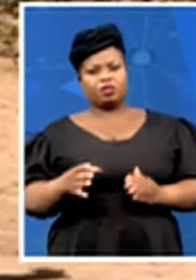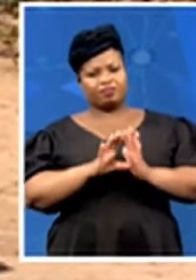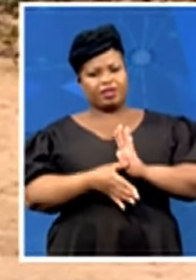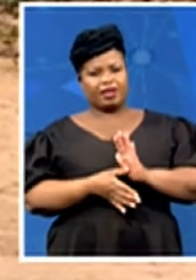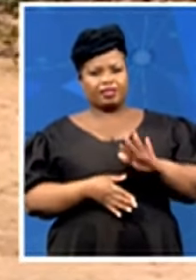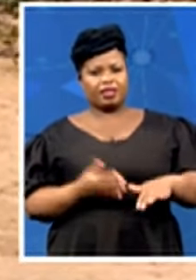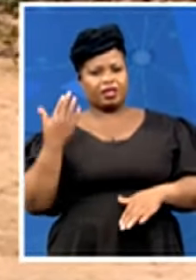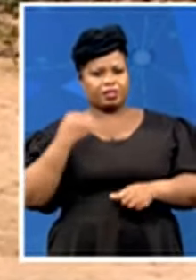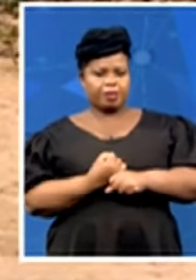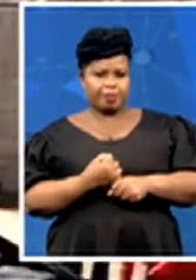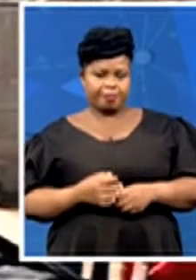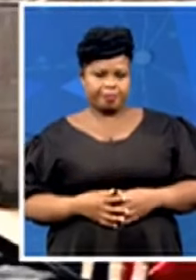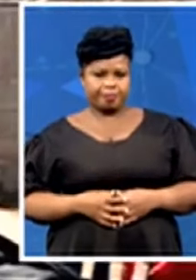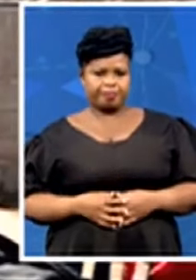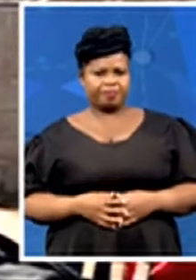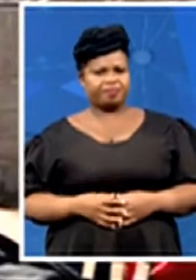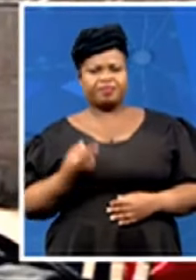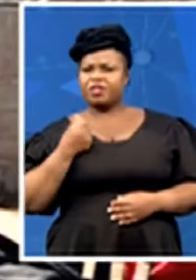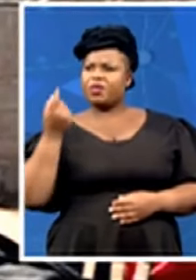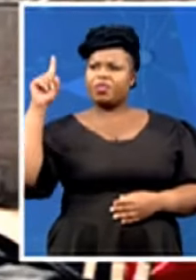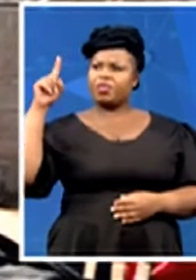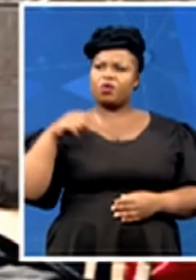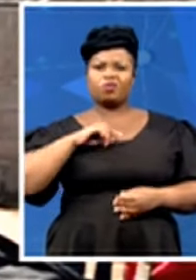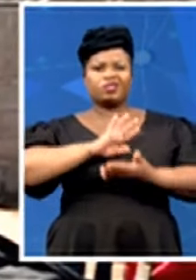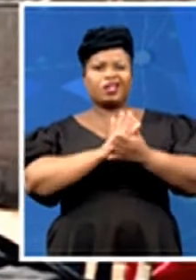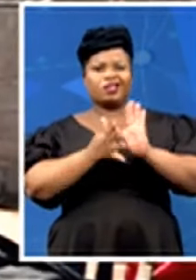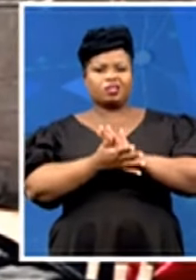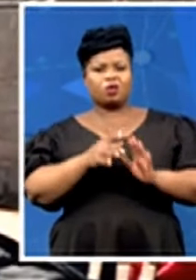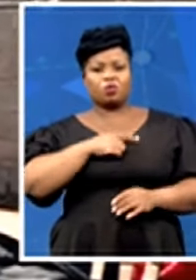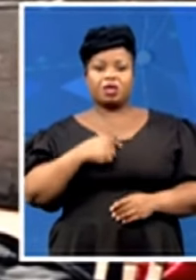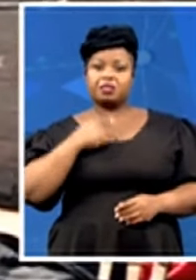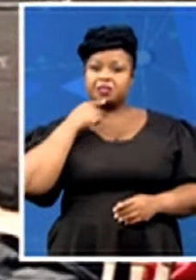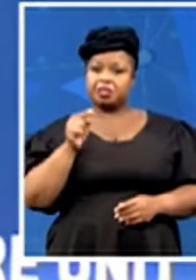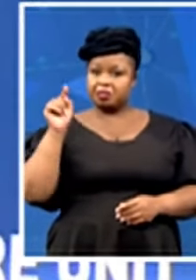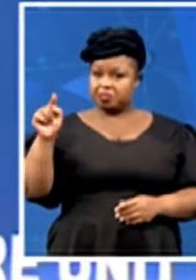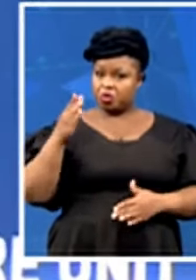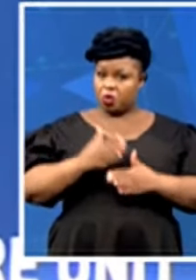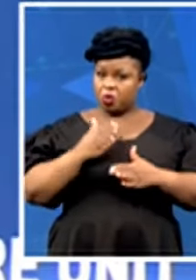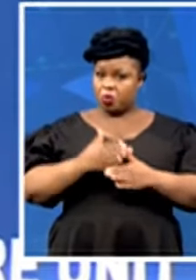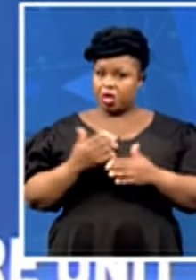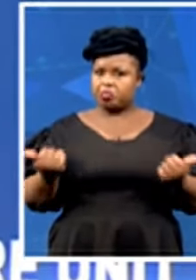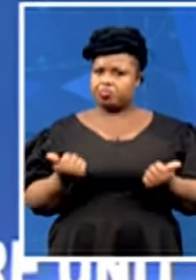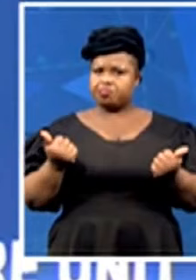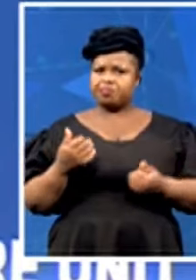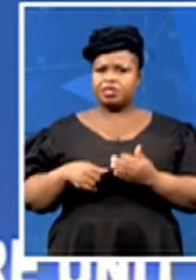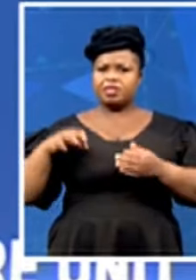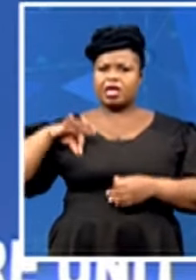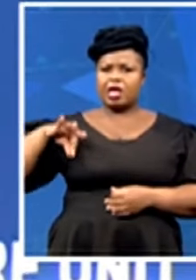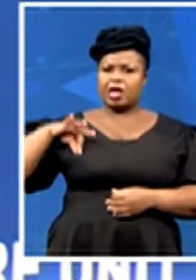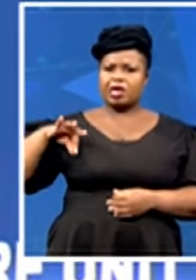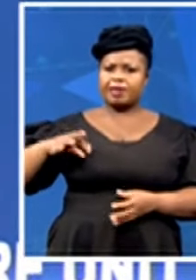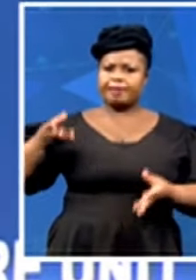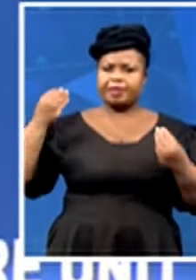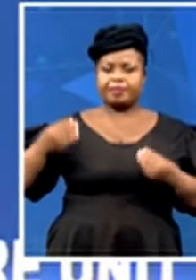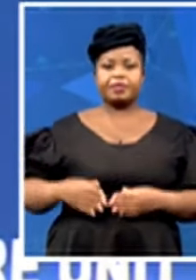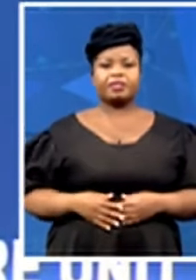was turned away by SASSA after being told that she was already receiving a salary. The SASSA system showed that she had in fact